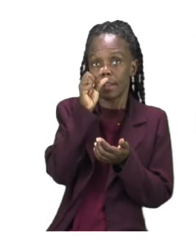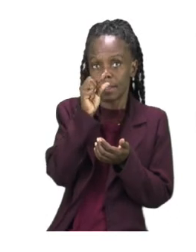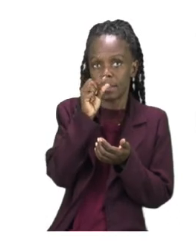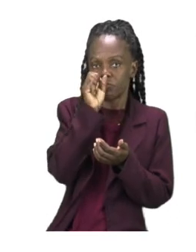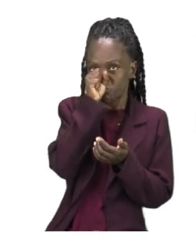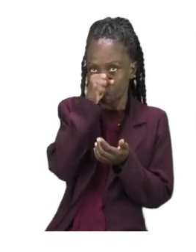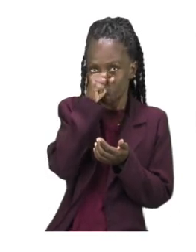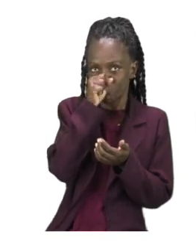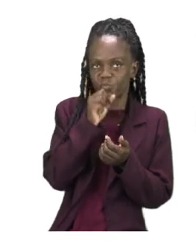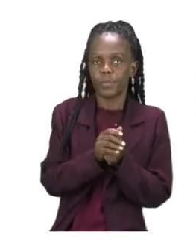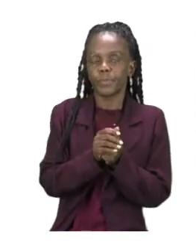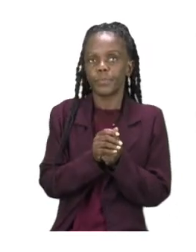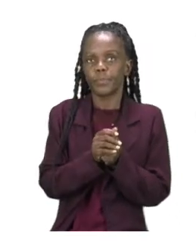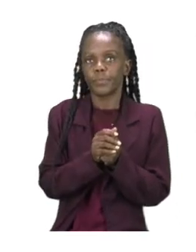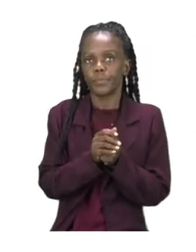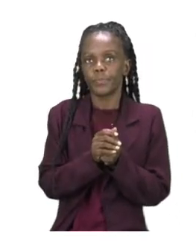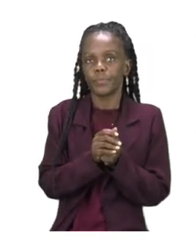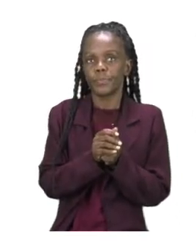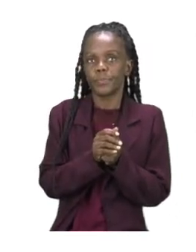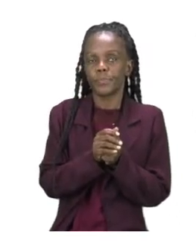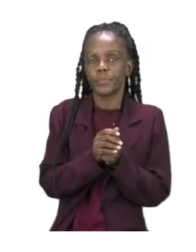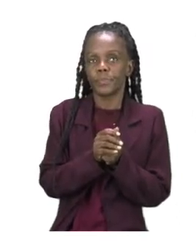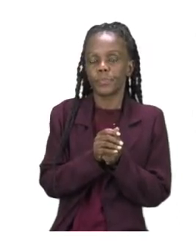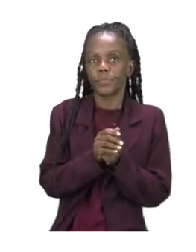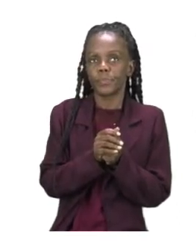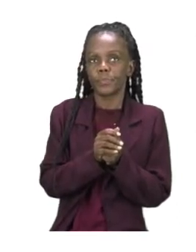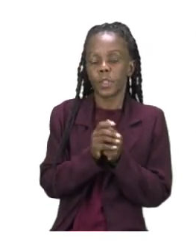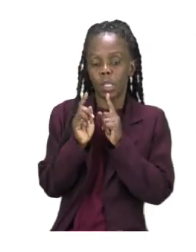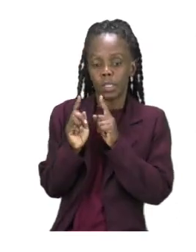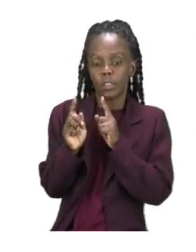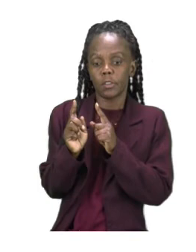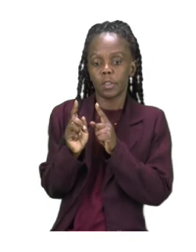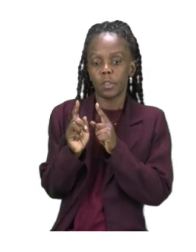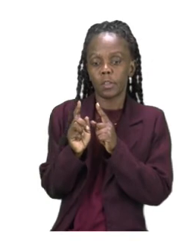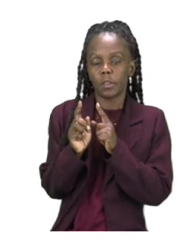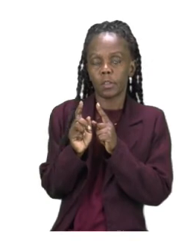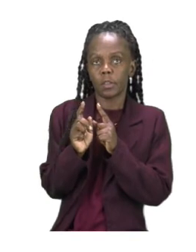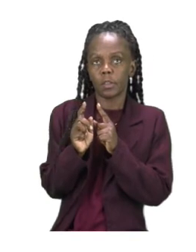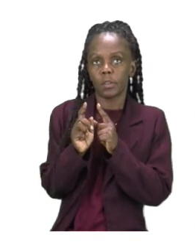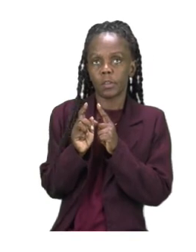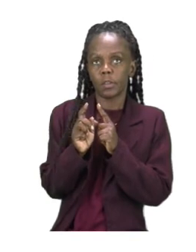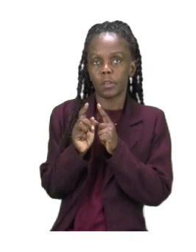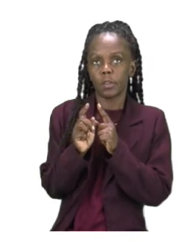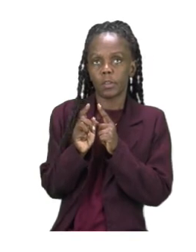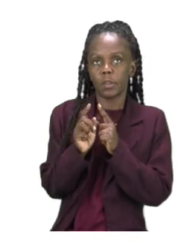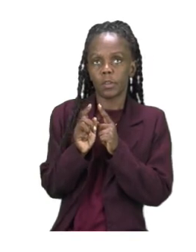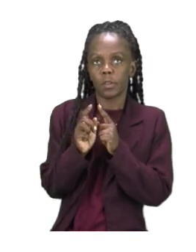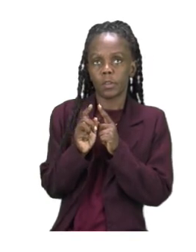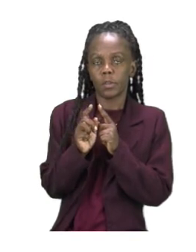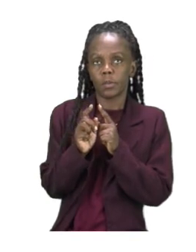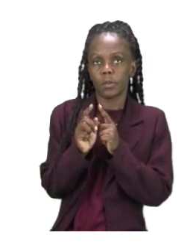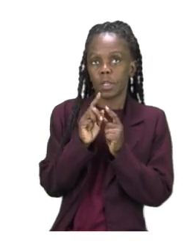you the story, but it is going to be your job to make sure that you are going to number